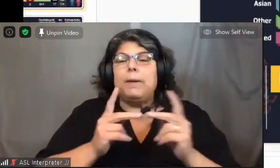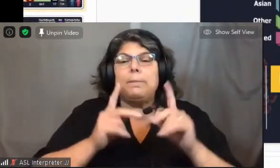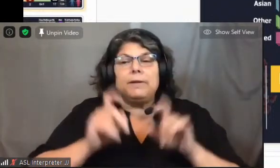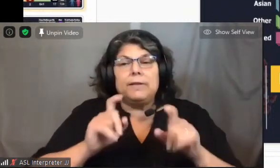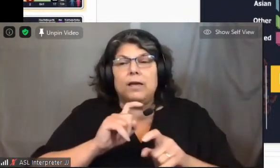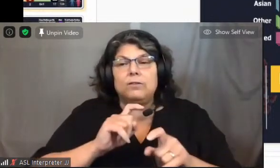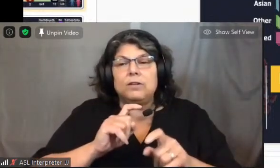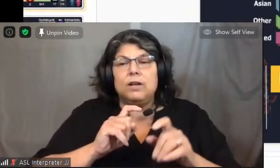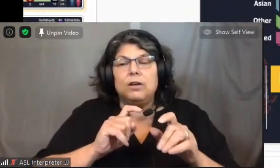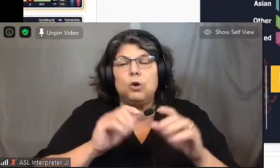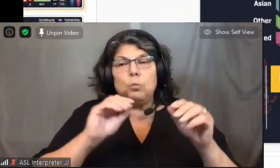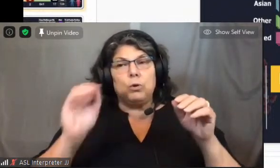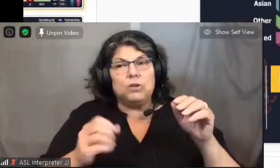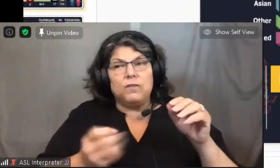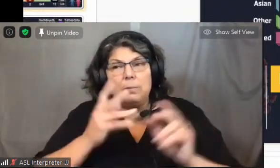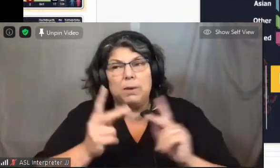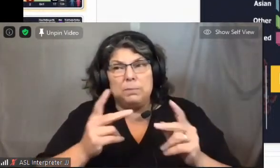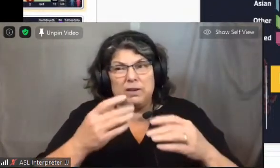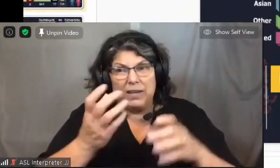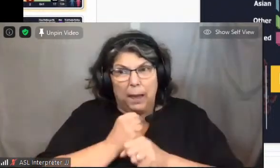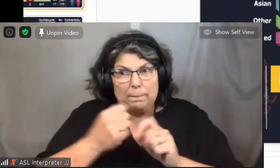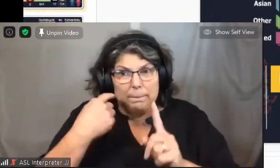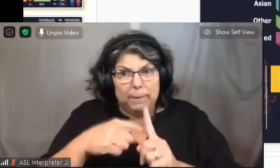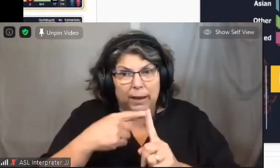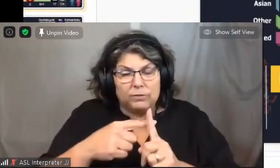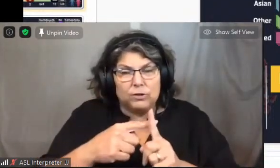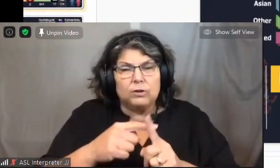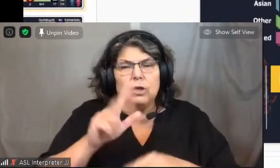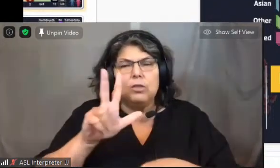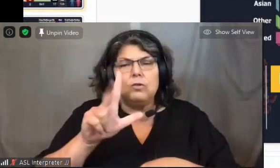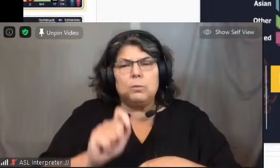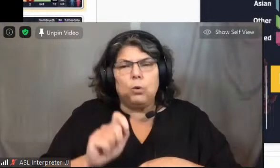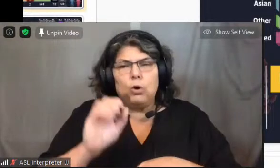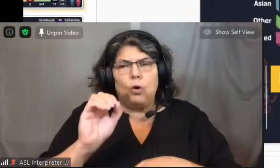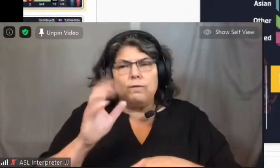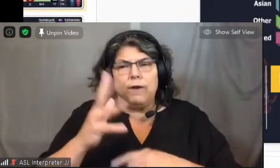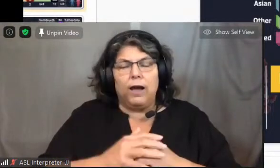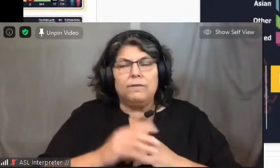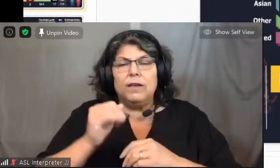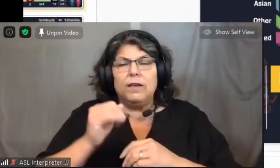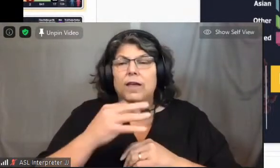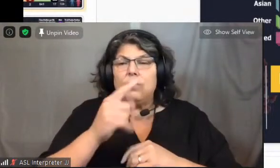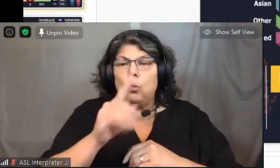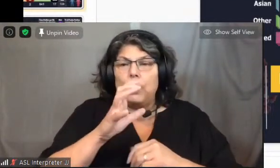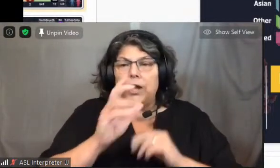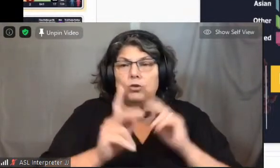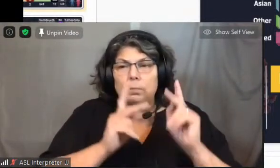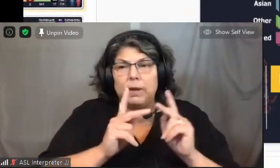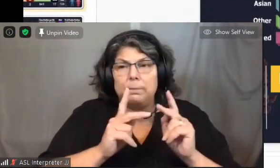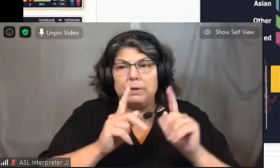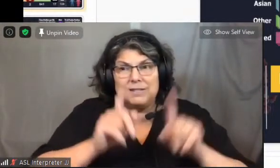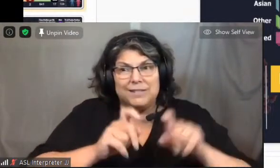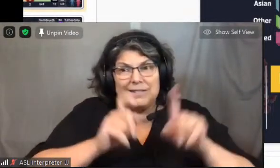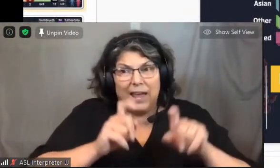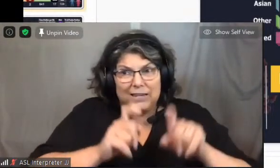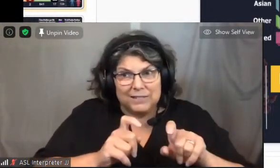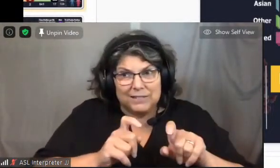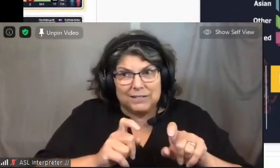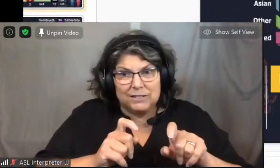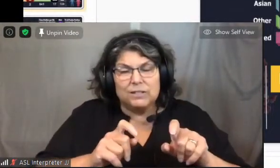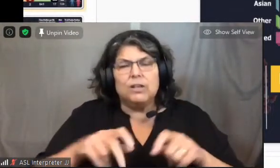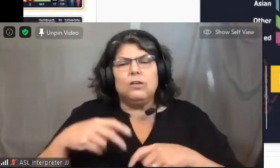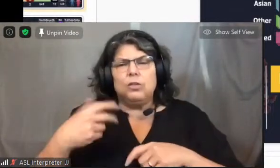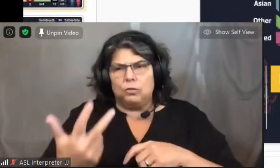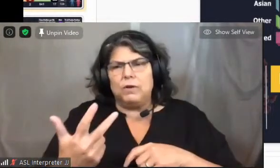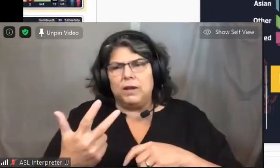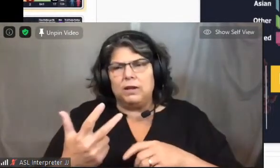3.05. So 3.05%. So of 100 tests, 3 of them at this point are turning out to be positive.